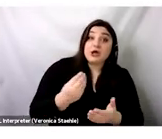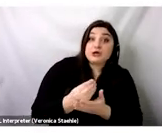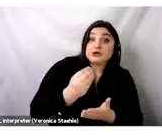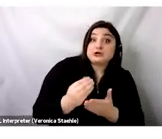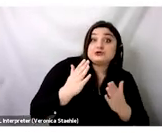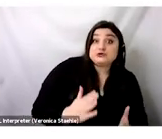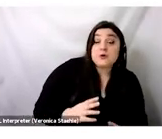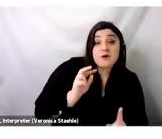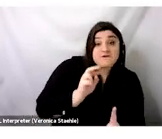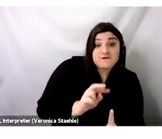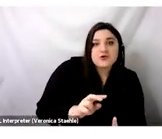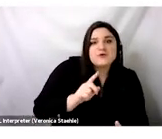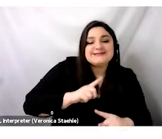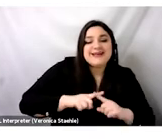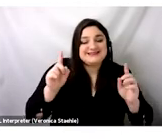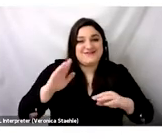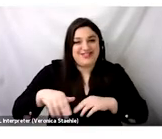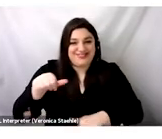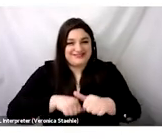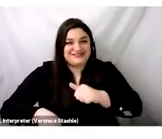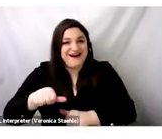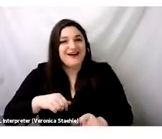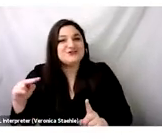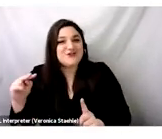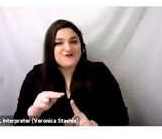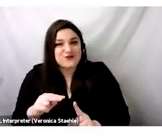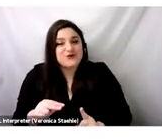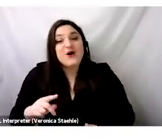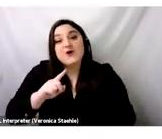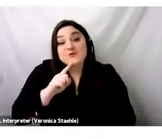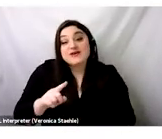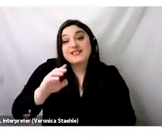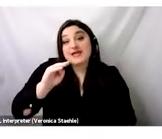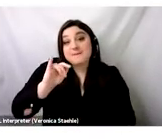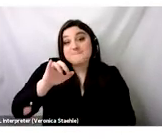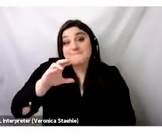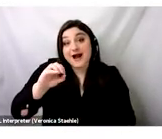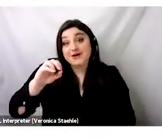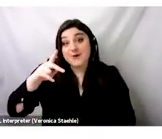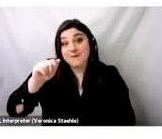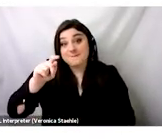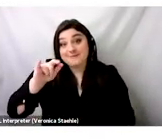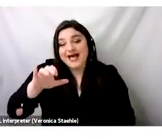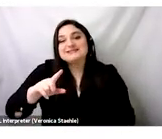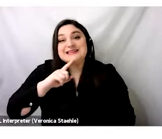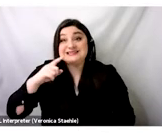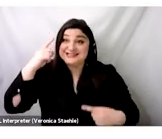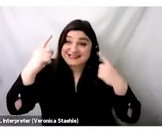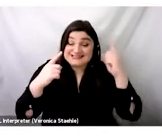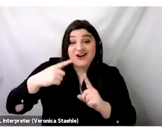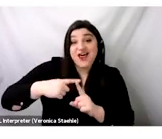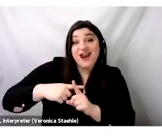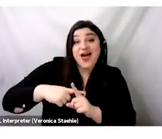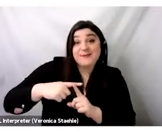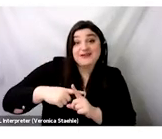about plastics and microplastics in particular, really as a fossil fuels issue. Like this is a climate crisis issue.